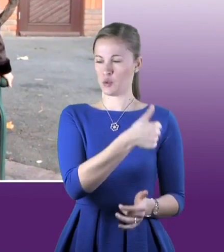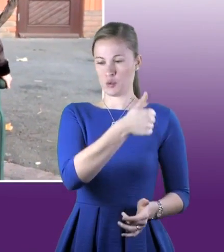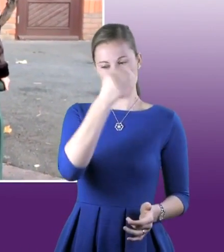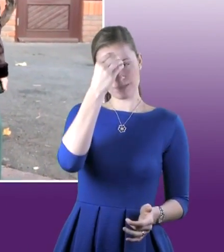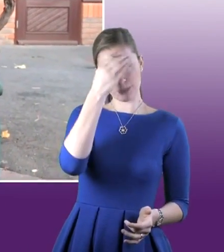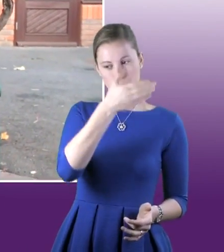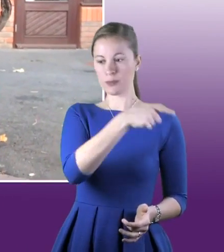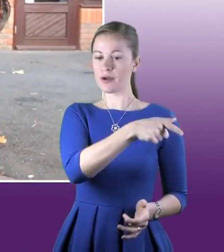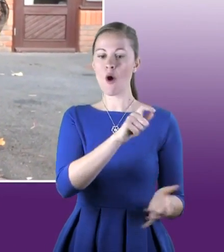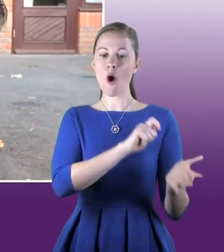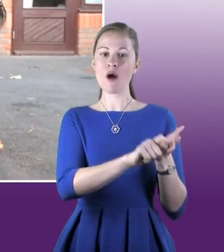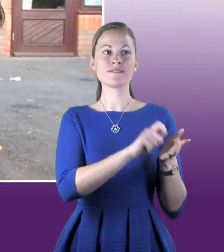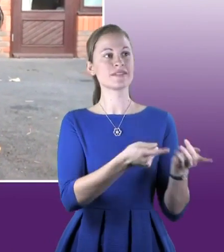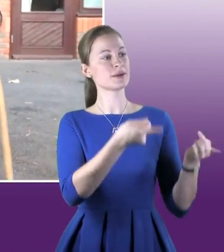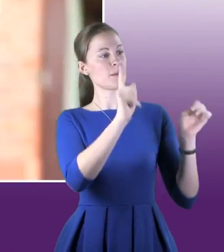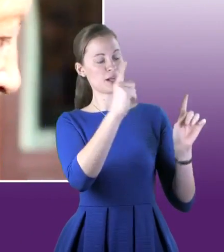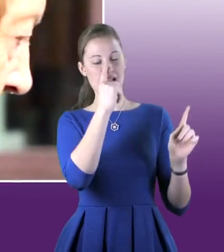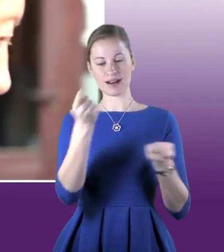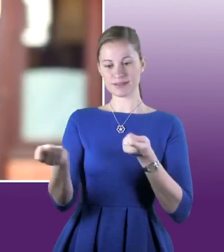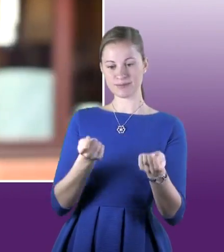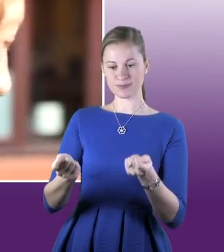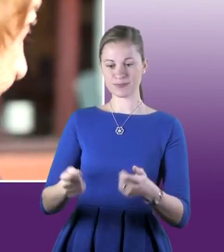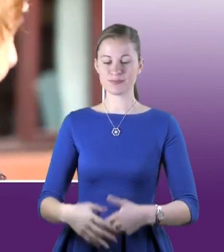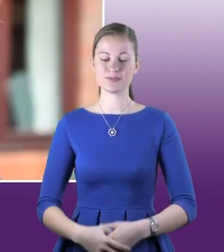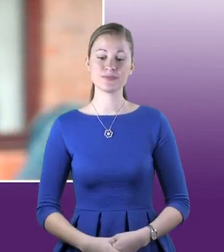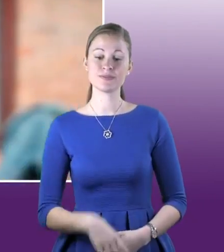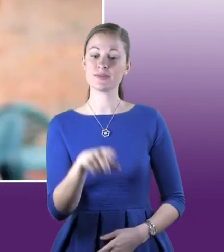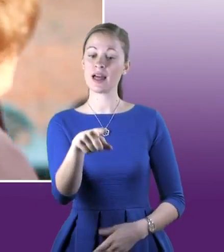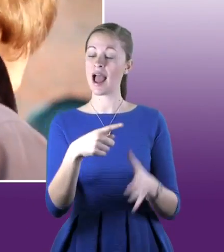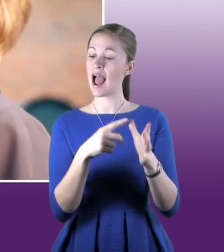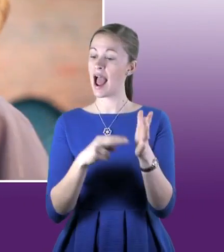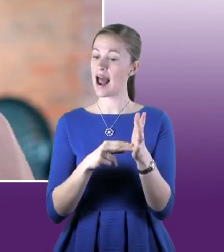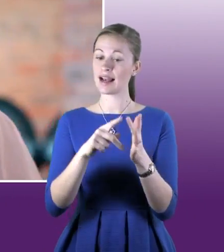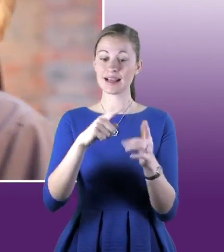She's an office manager. Annie is 81. She has lived in